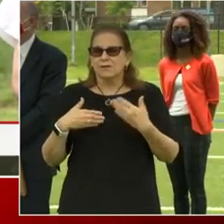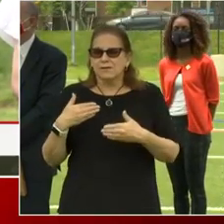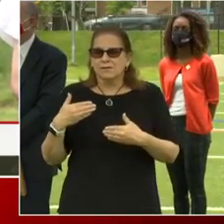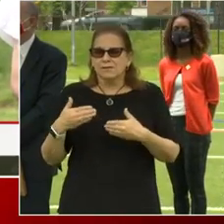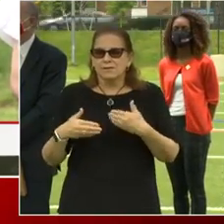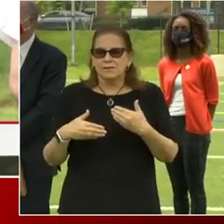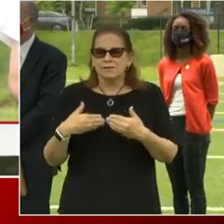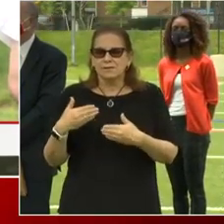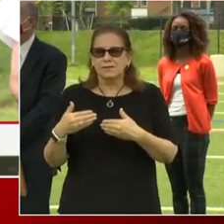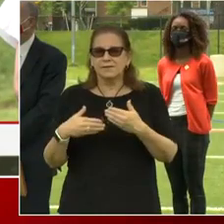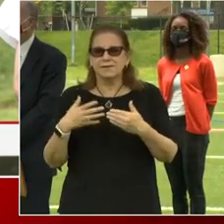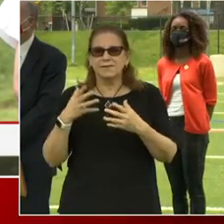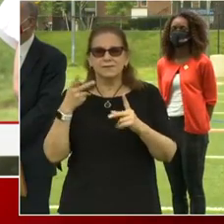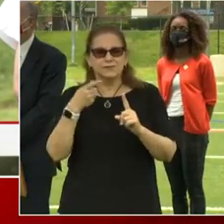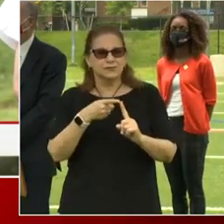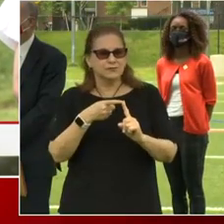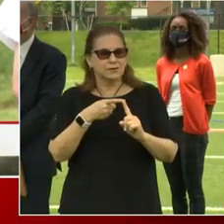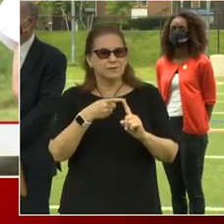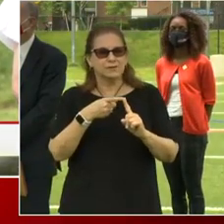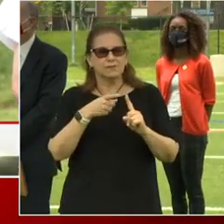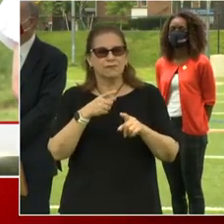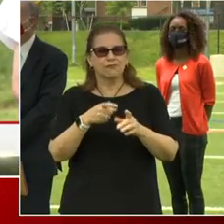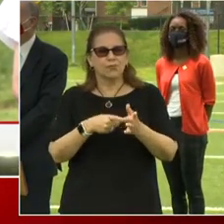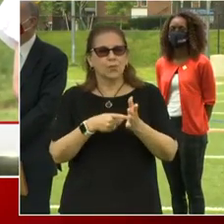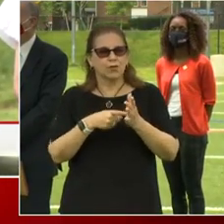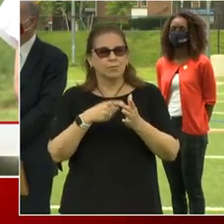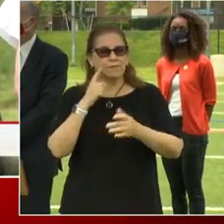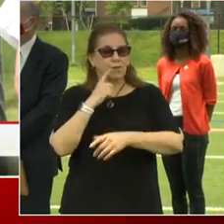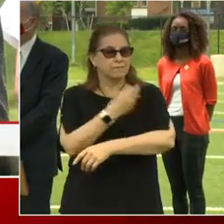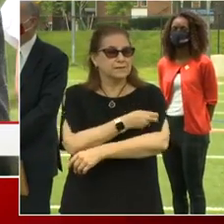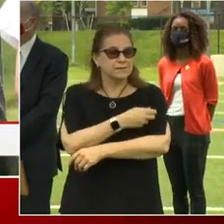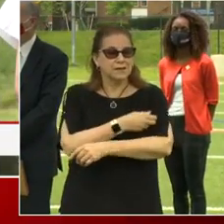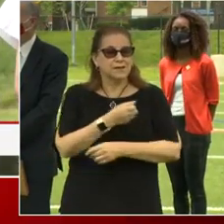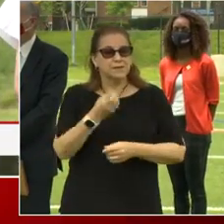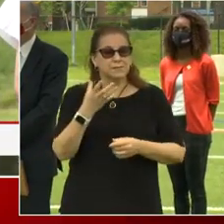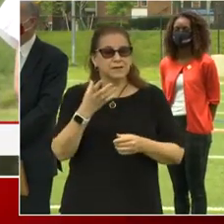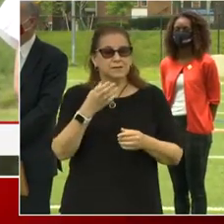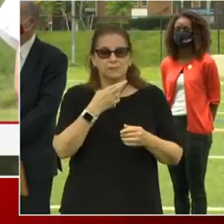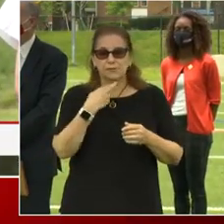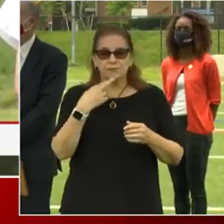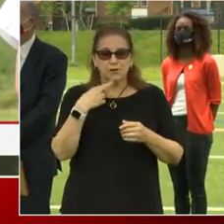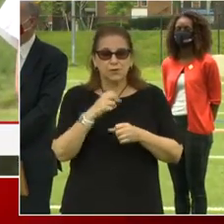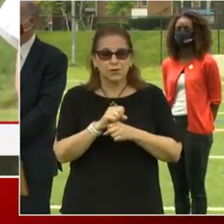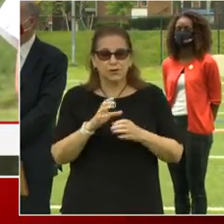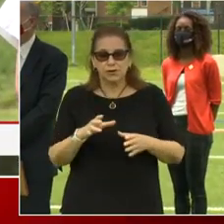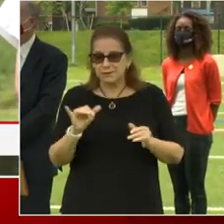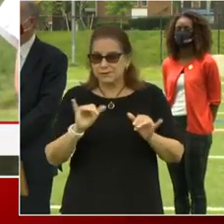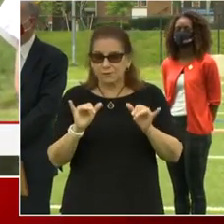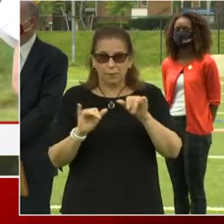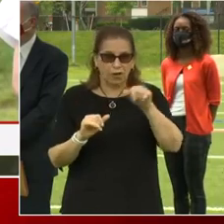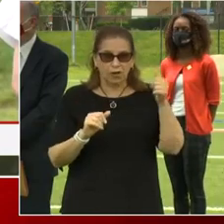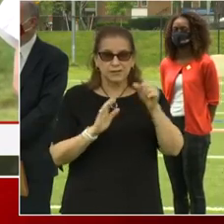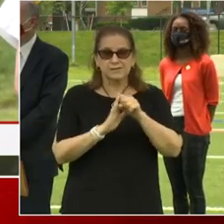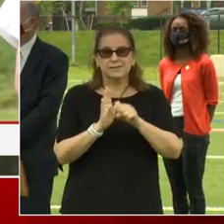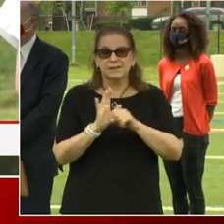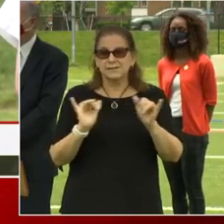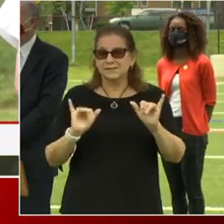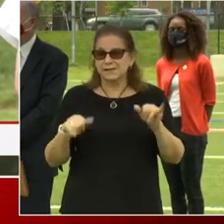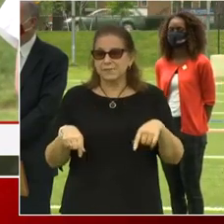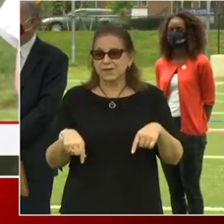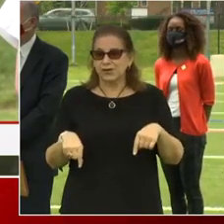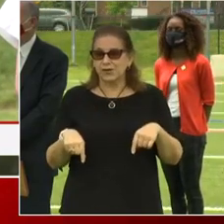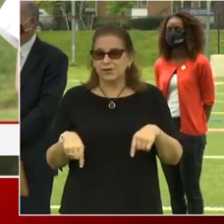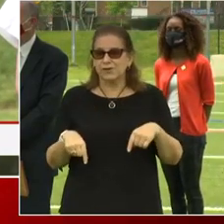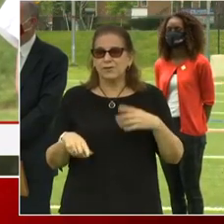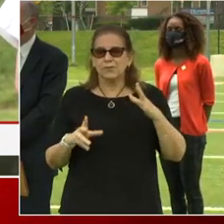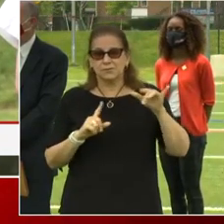to certain reopening, as other states have started to do, like Michigan. Is that on the table? Is that something you're thinking about? They just want to be able